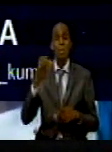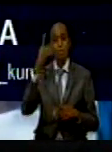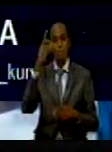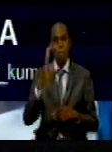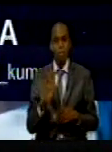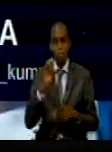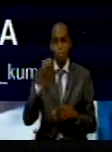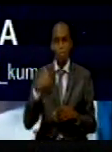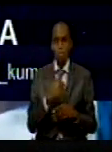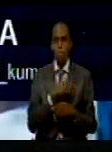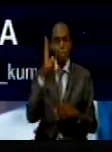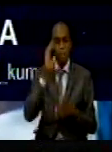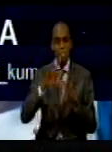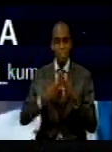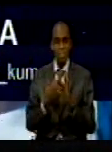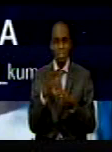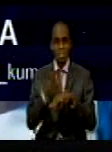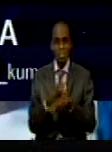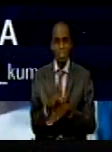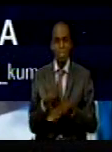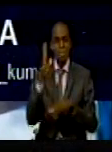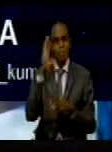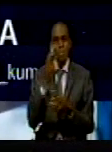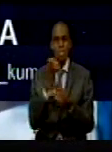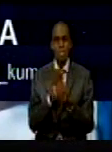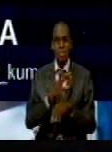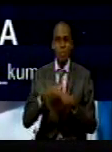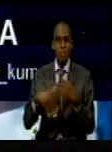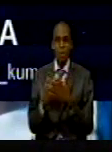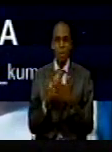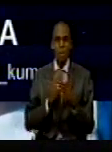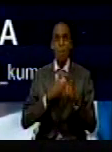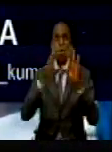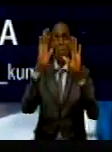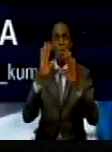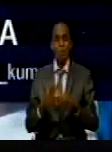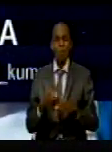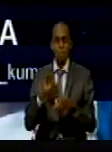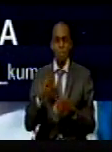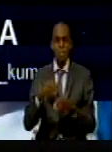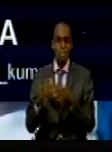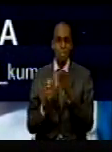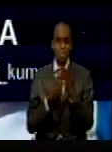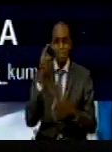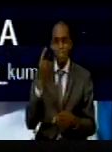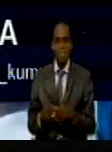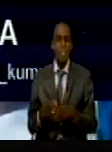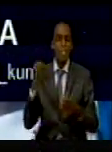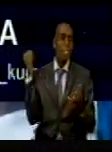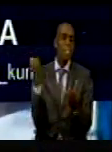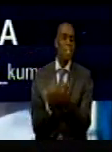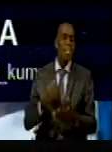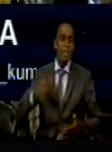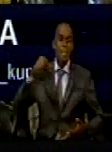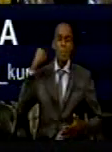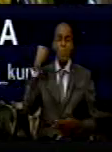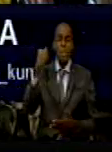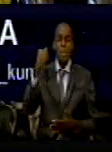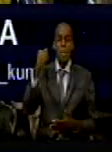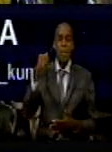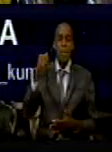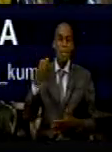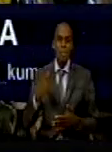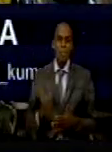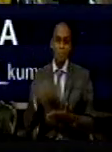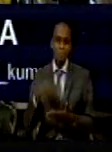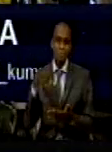early. And we will receive all our miracles in Jesus' name. A bigger amen. Rise